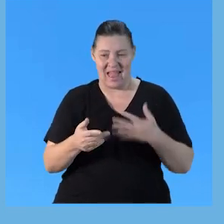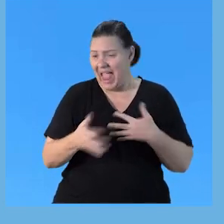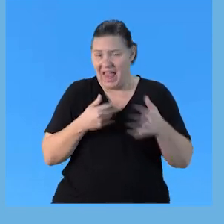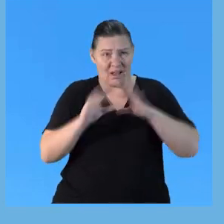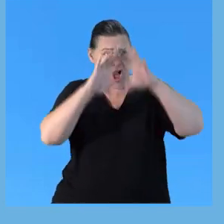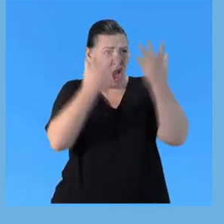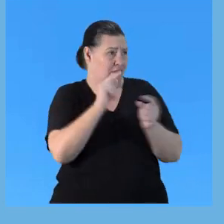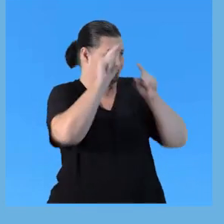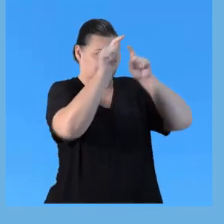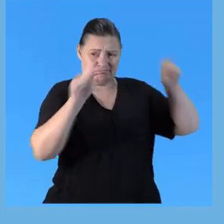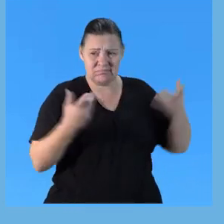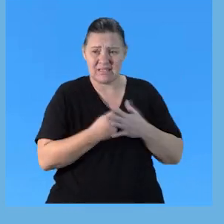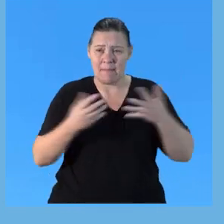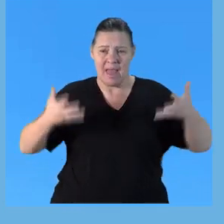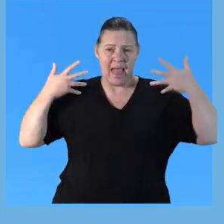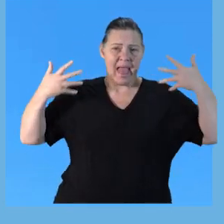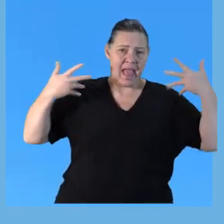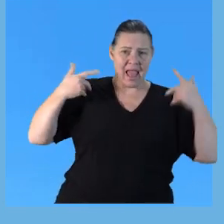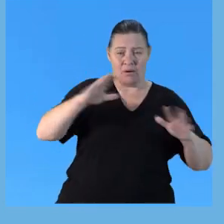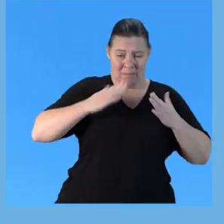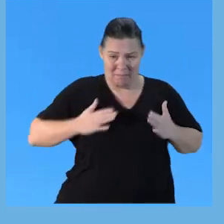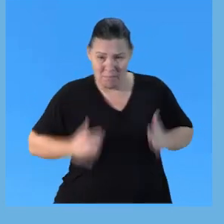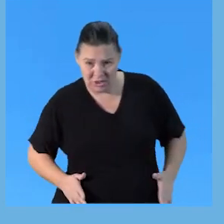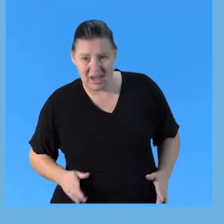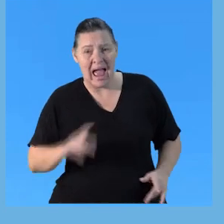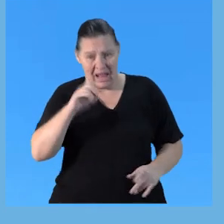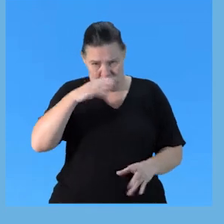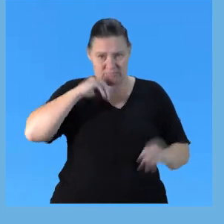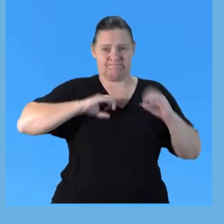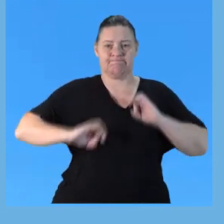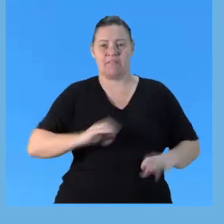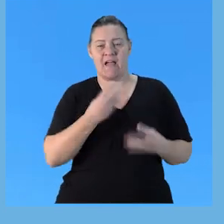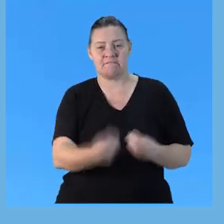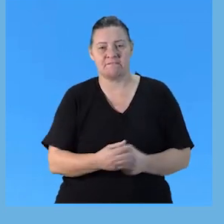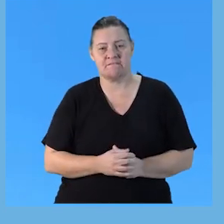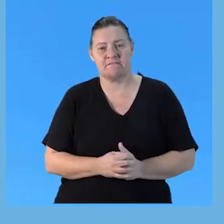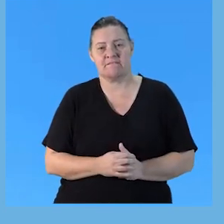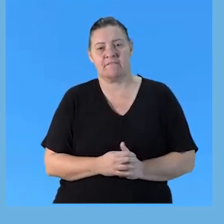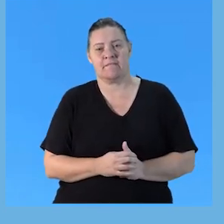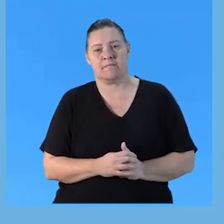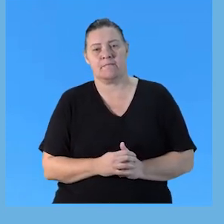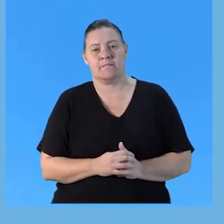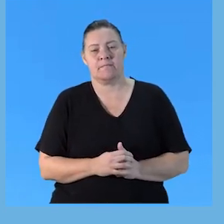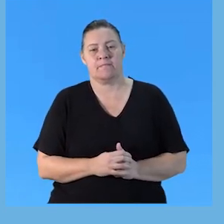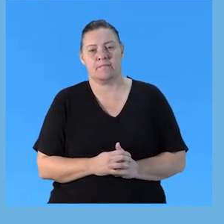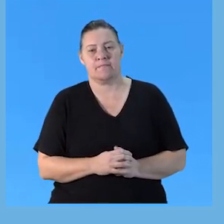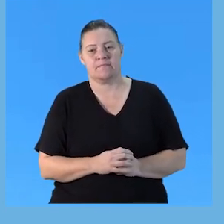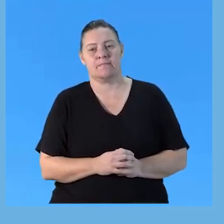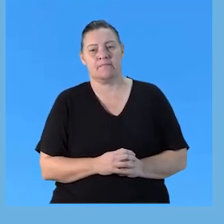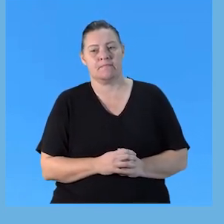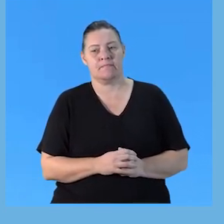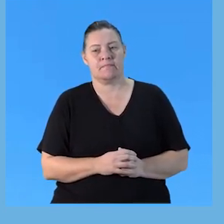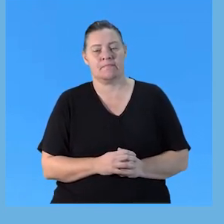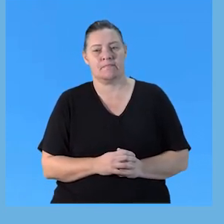what is meant by a closed or an open. Remember, if it's open, the switch needs to be open to show the disconnection between the 2 wires.